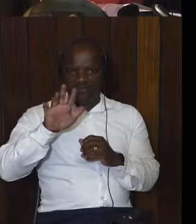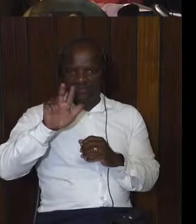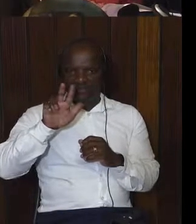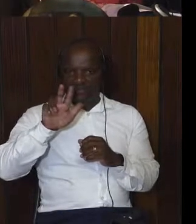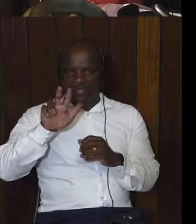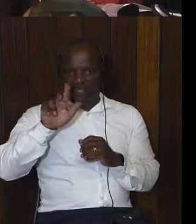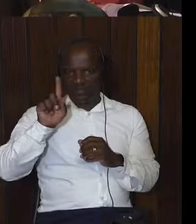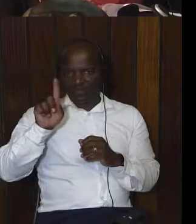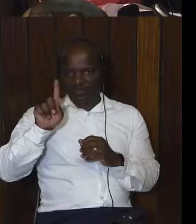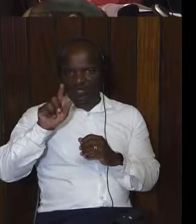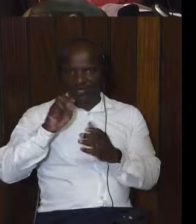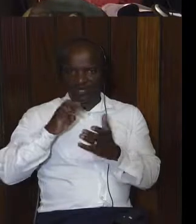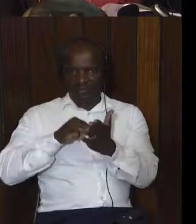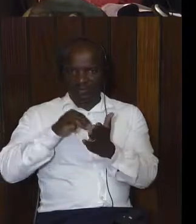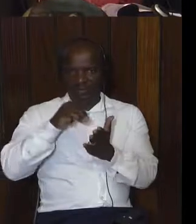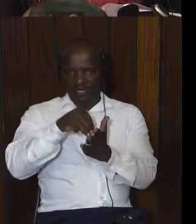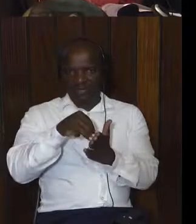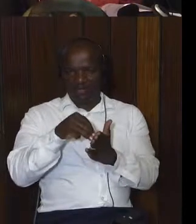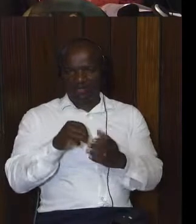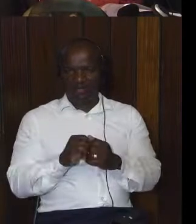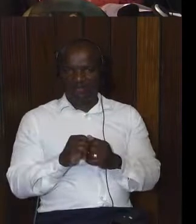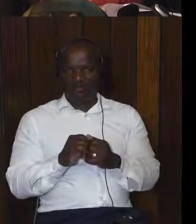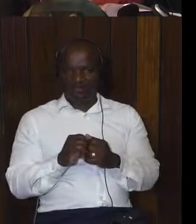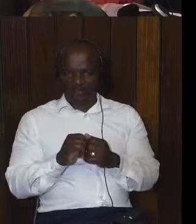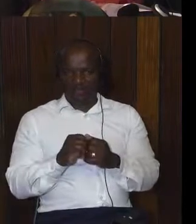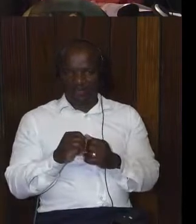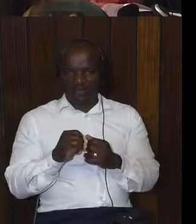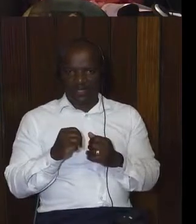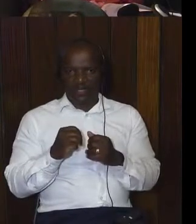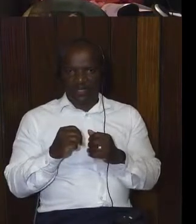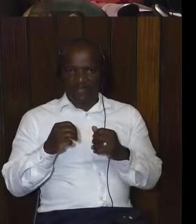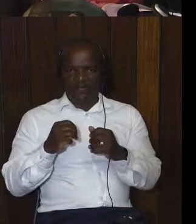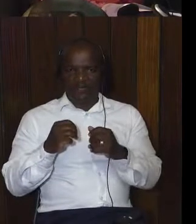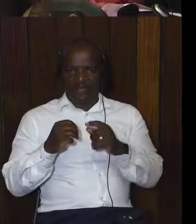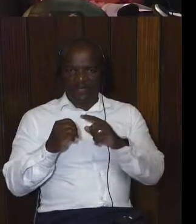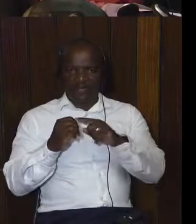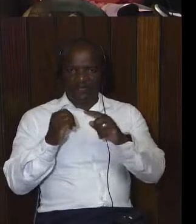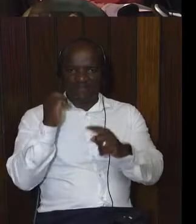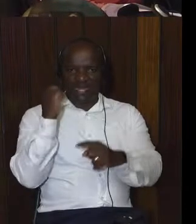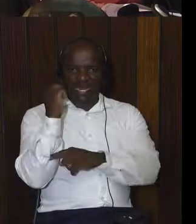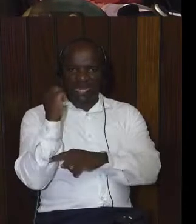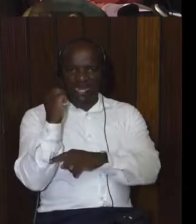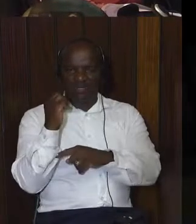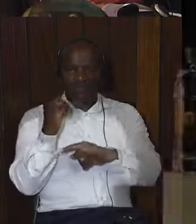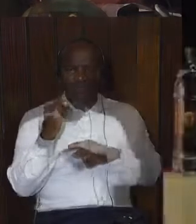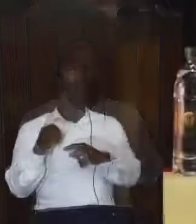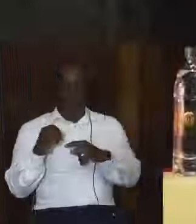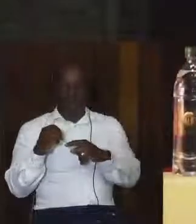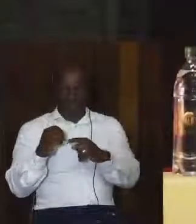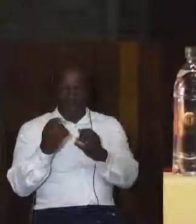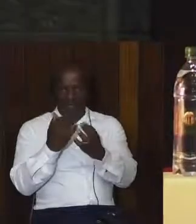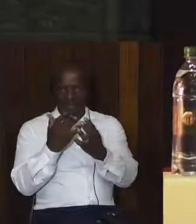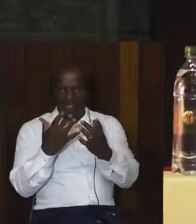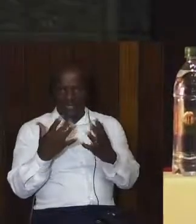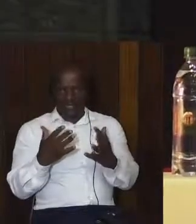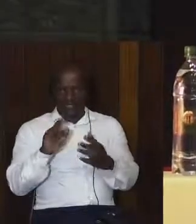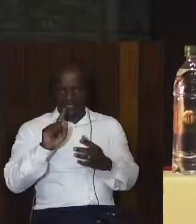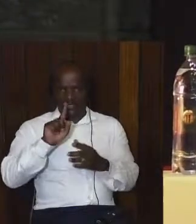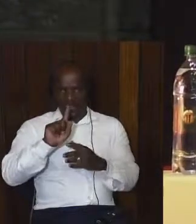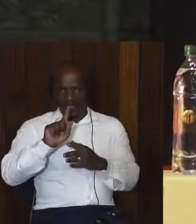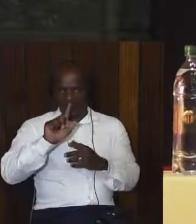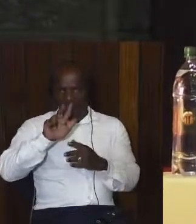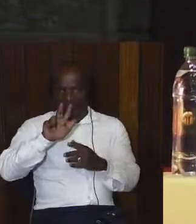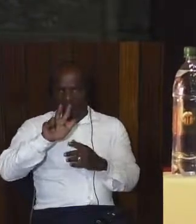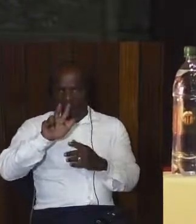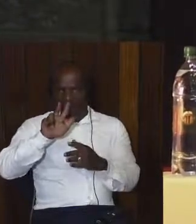million. That resulted in our final budget allocation after the adjustment being